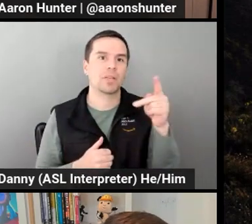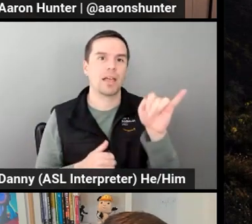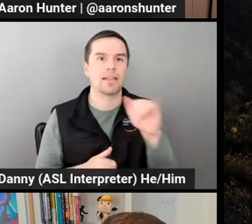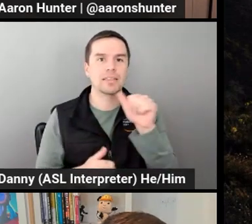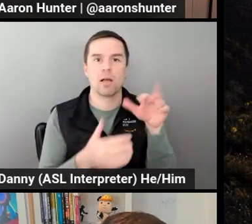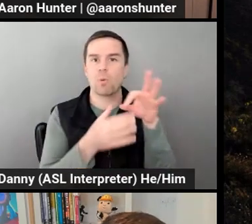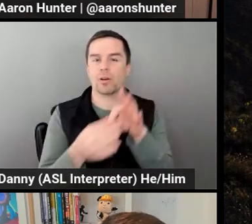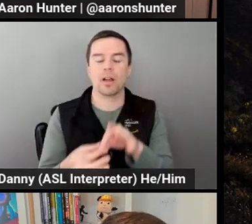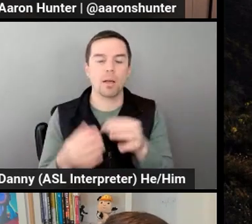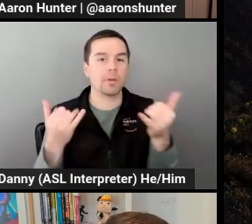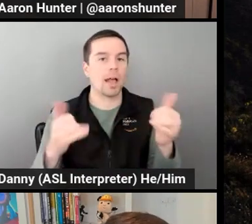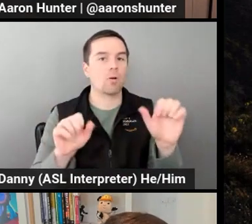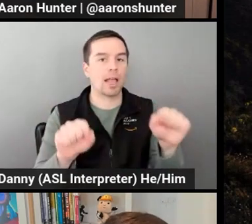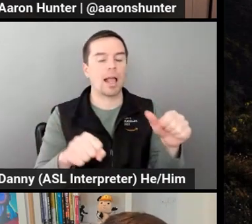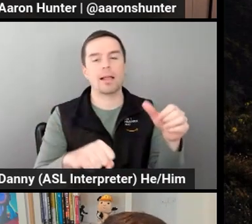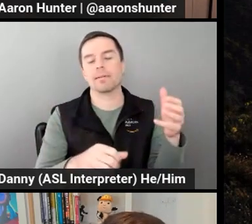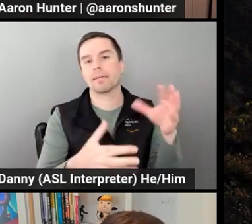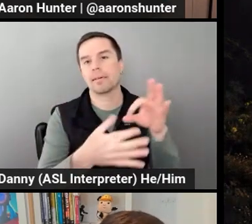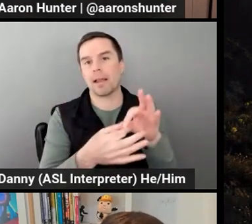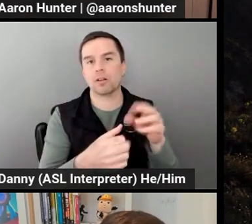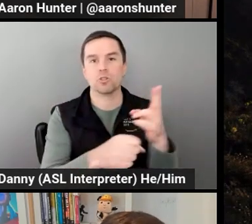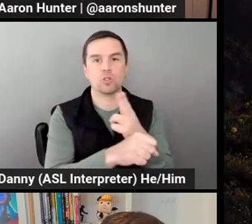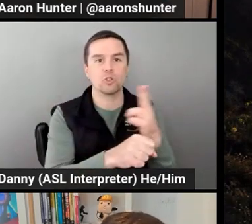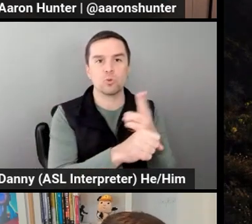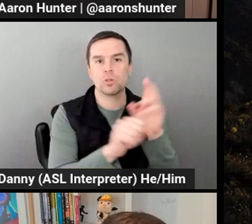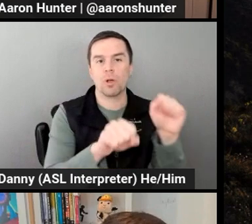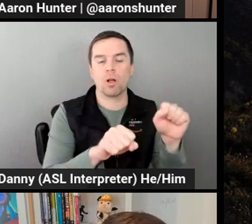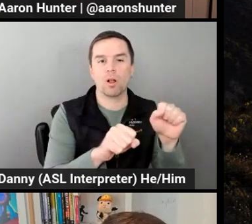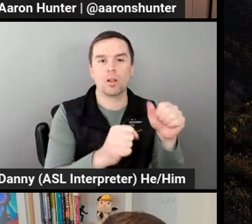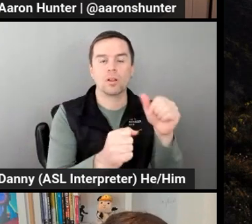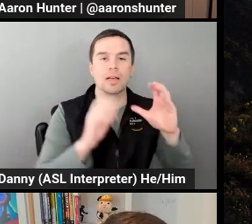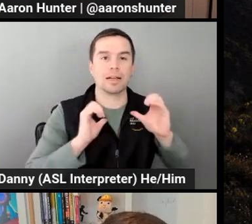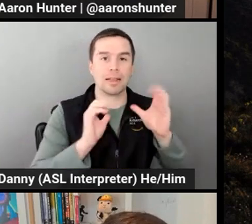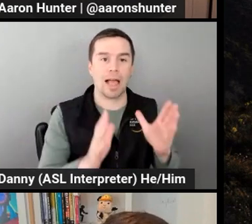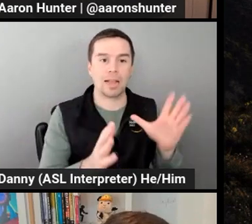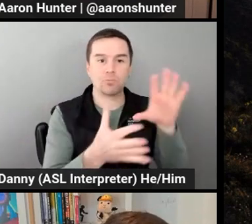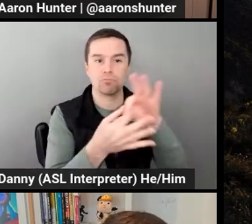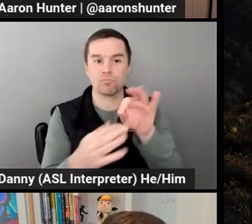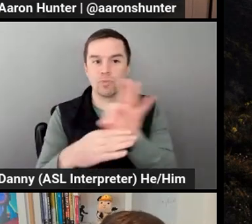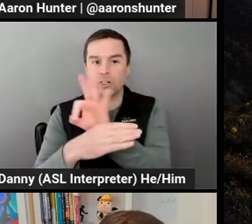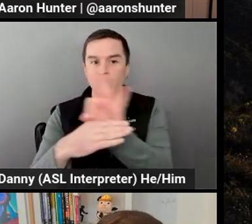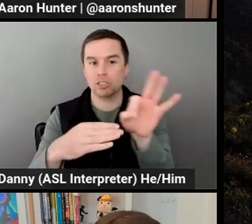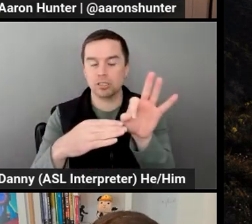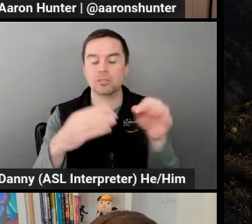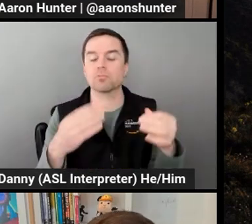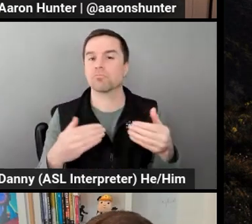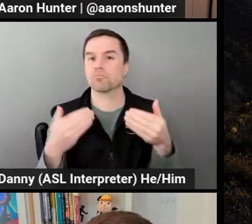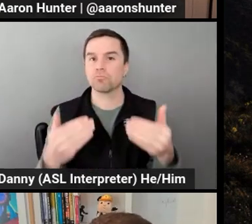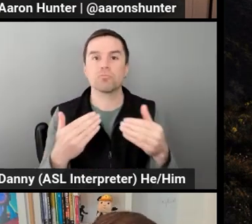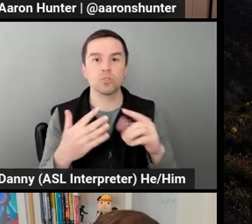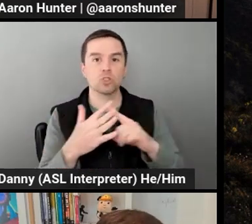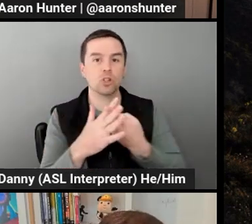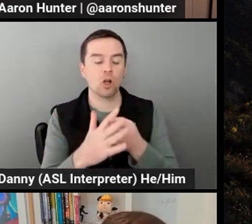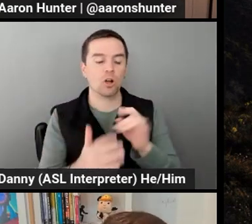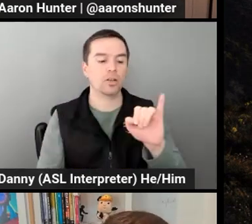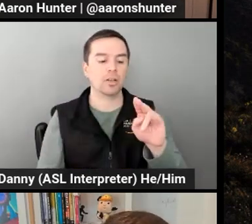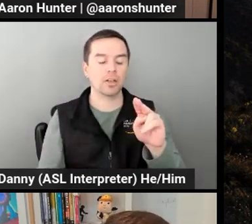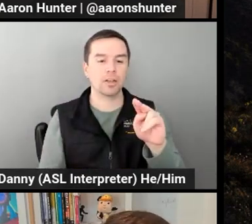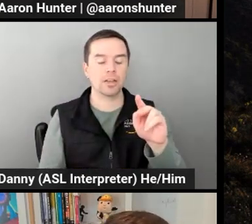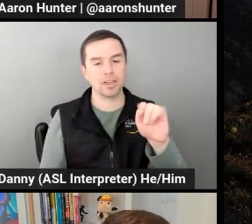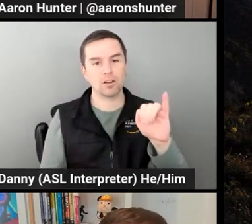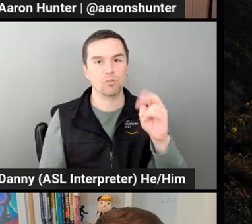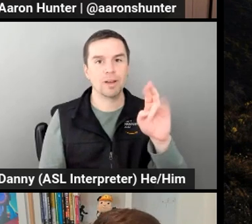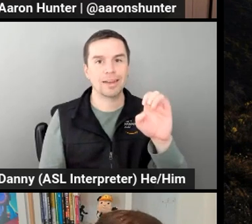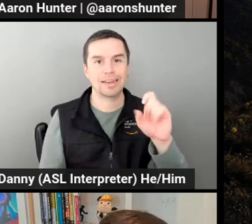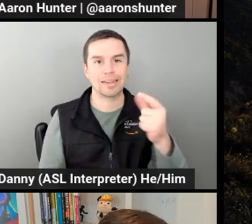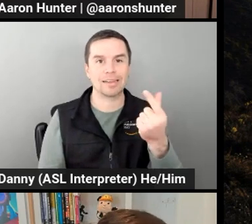pull client to a function. And yeah, now I can start iterating on this function in my local file